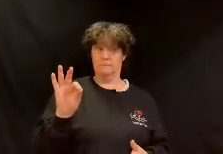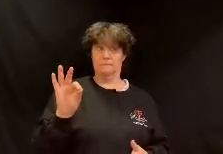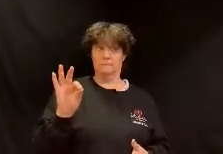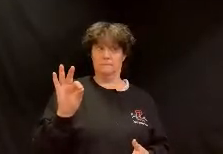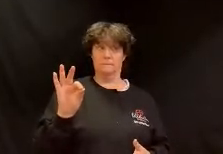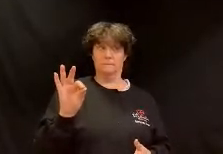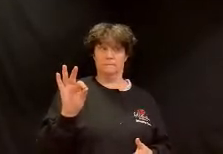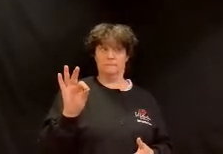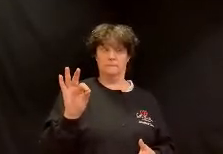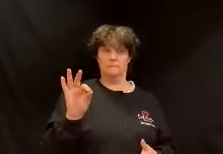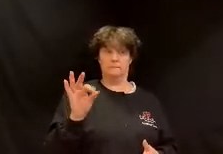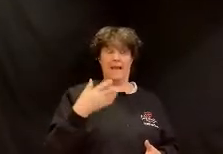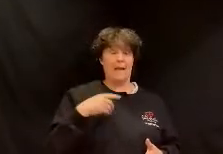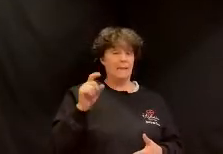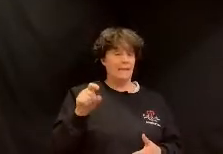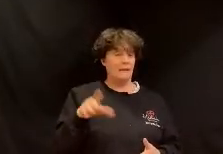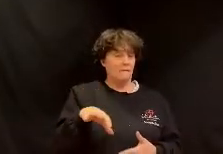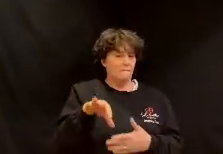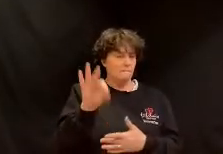I need to find out